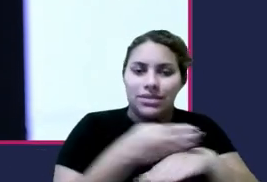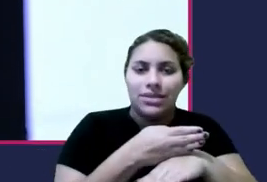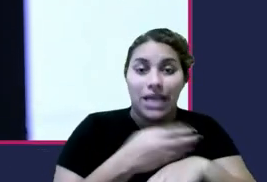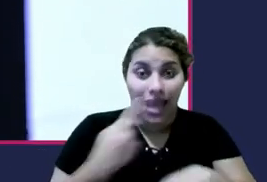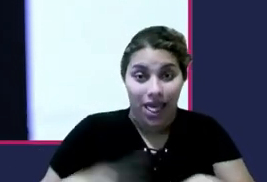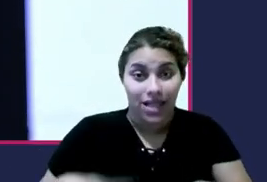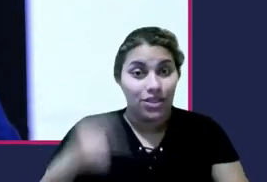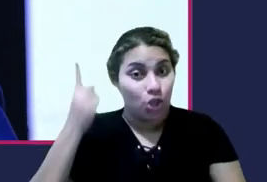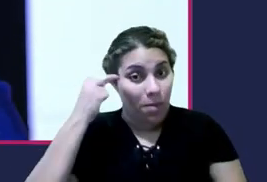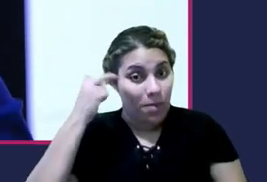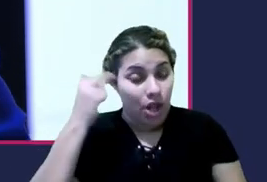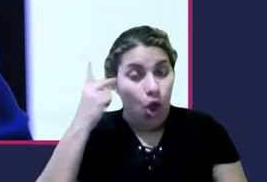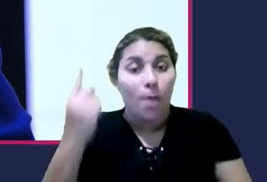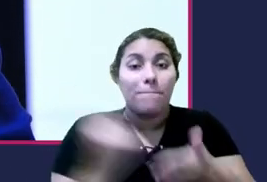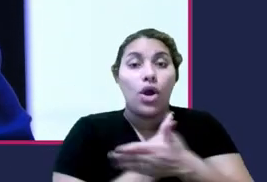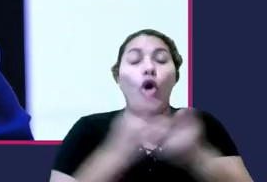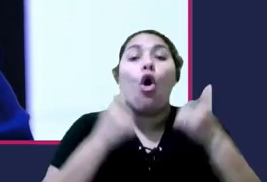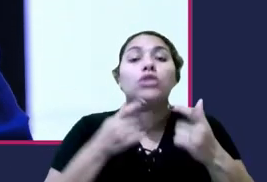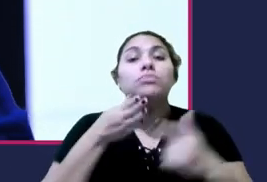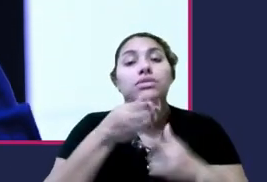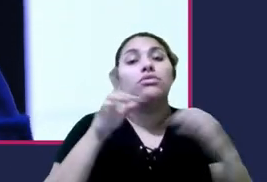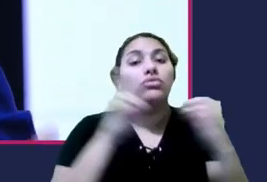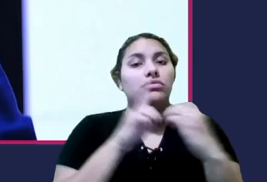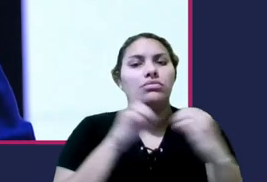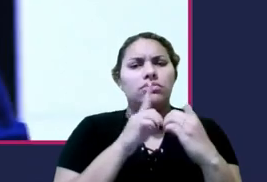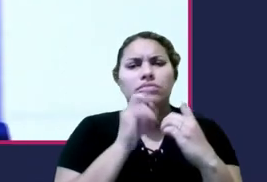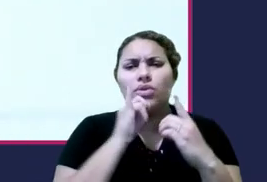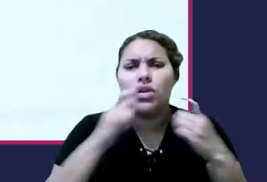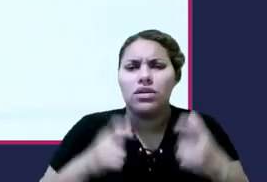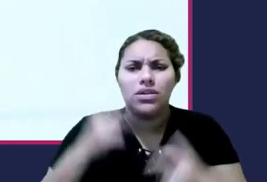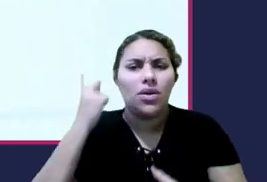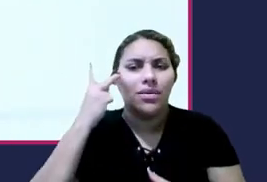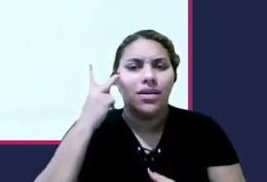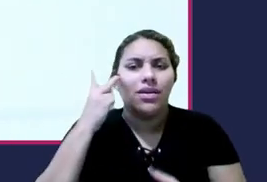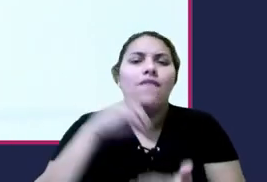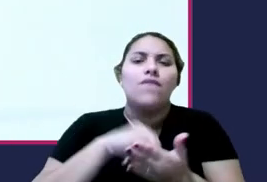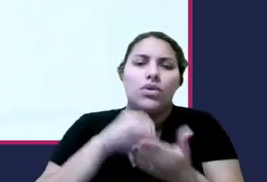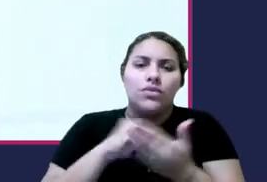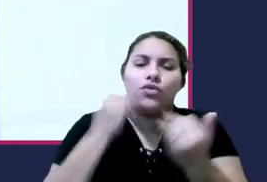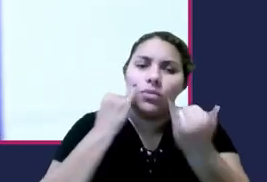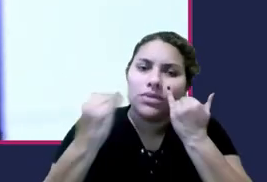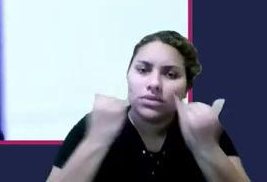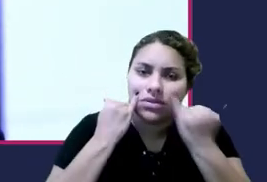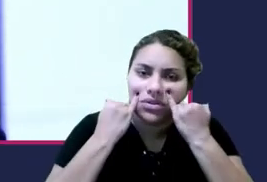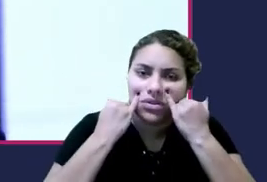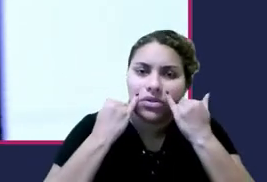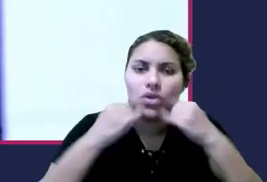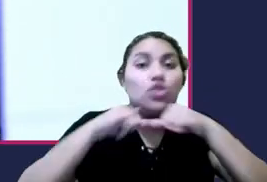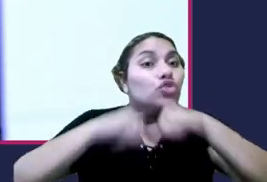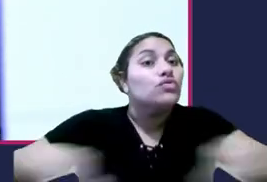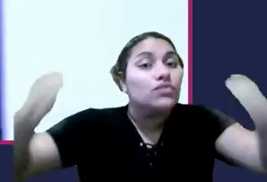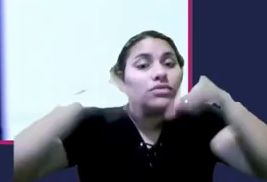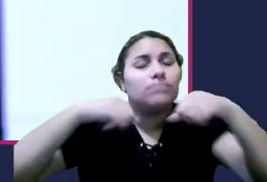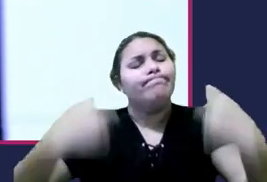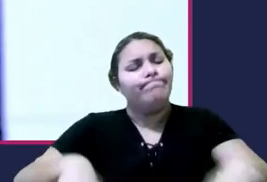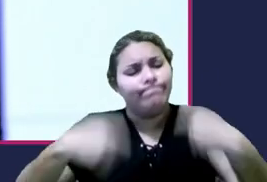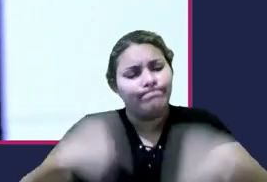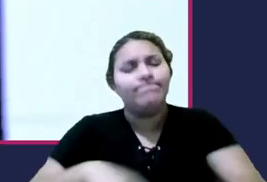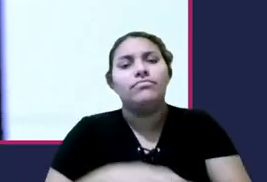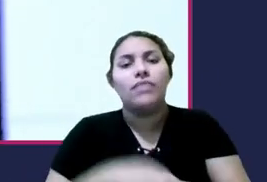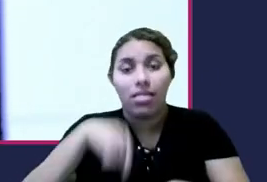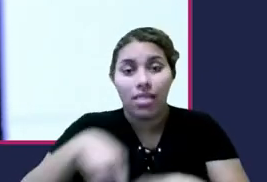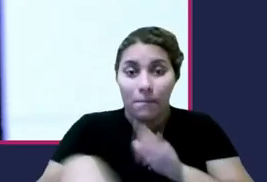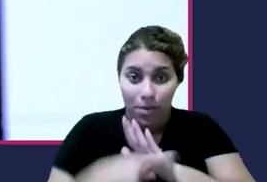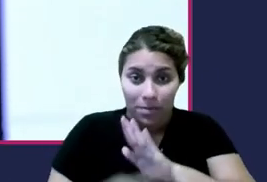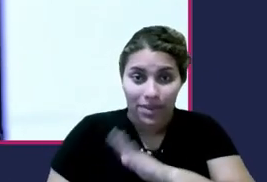them. A patient in São Paulo asked me, where should go in São Paulo? We need